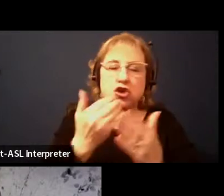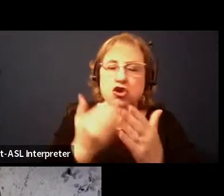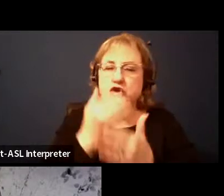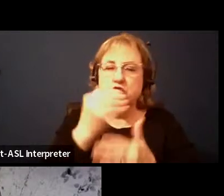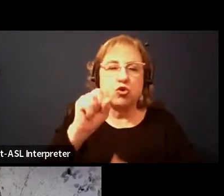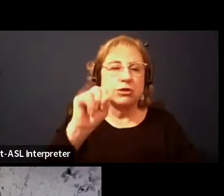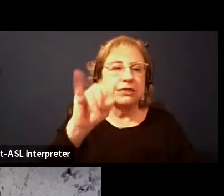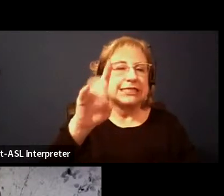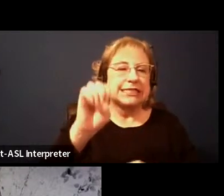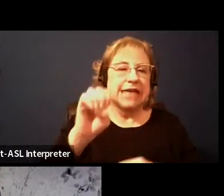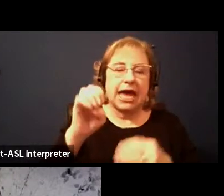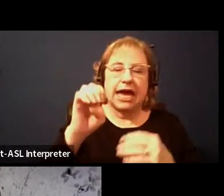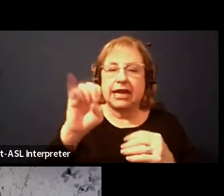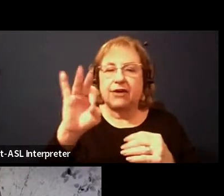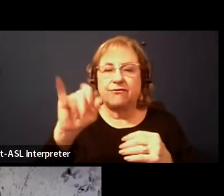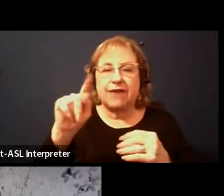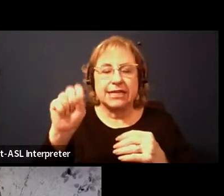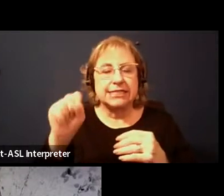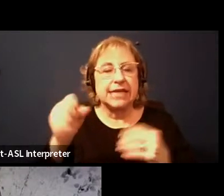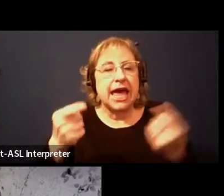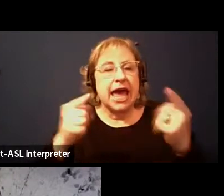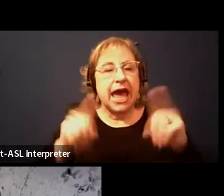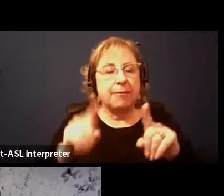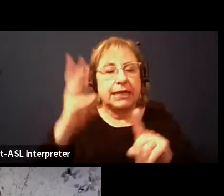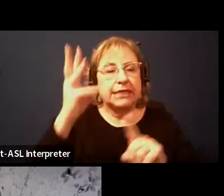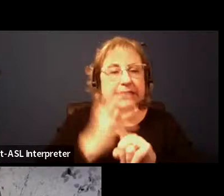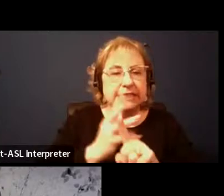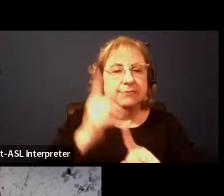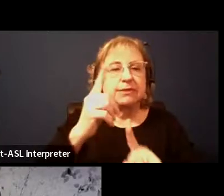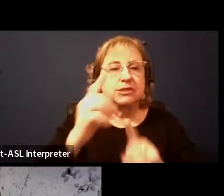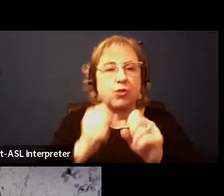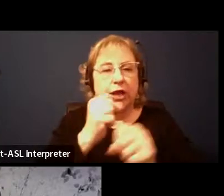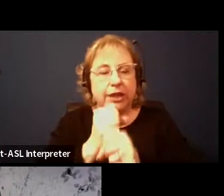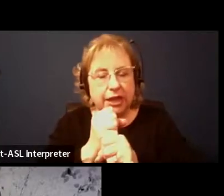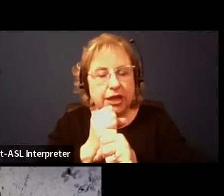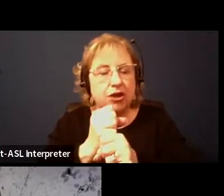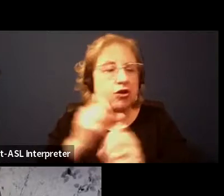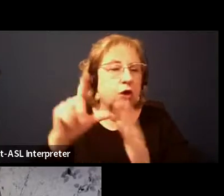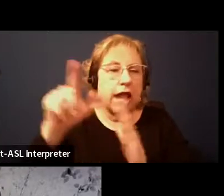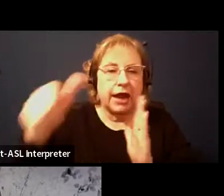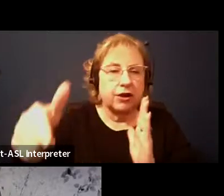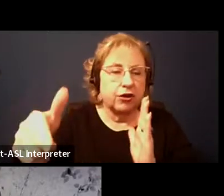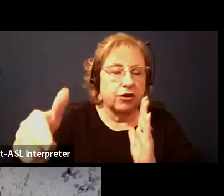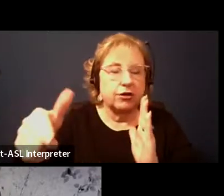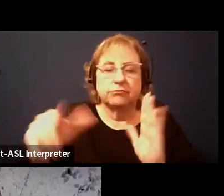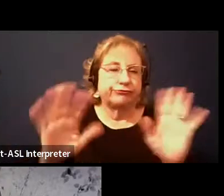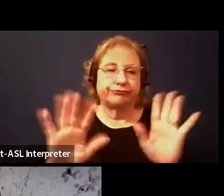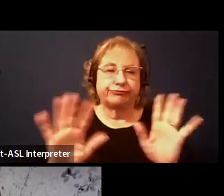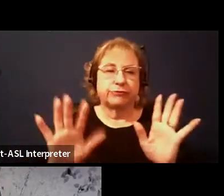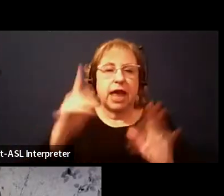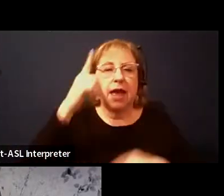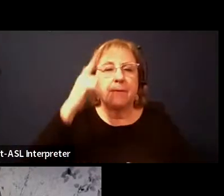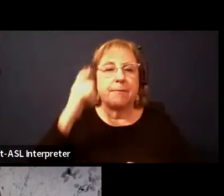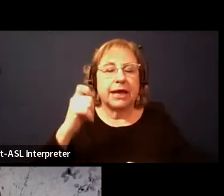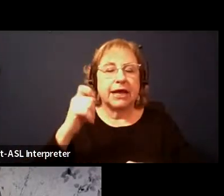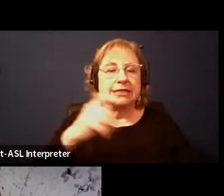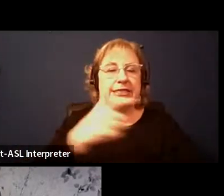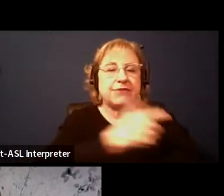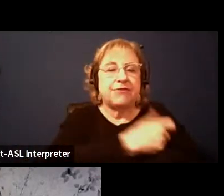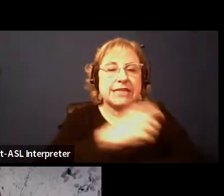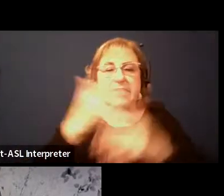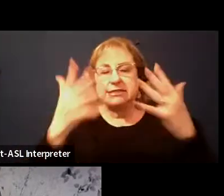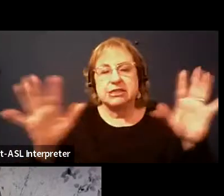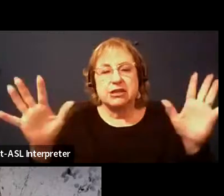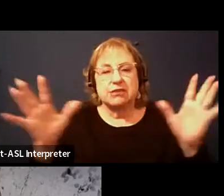months, a year, 5 years, 10 years after somebody gets vaccinated, because the vaccine's out of your system